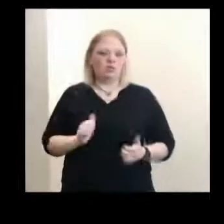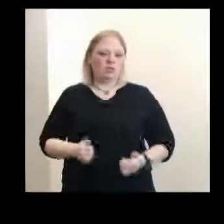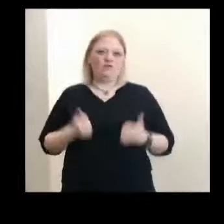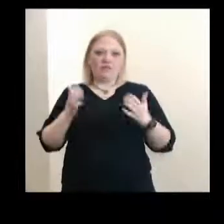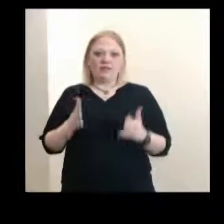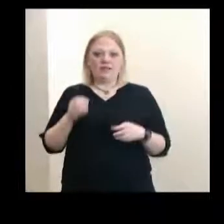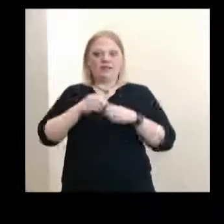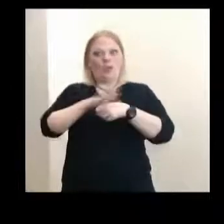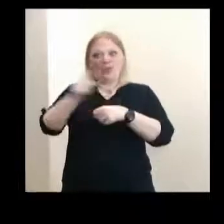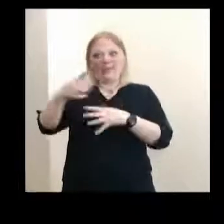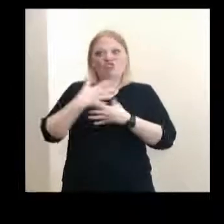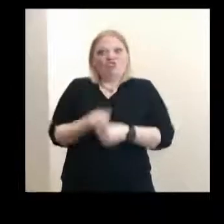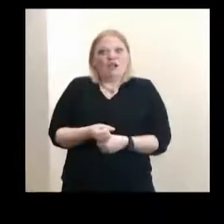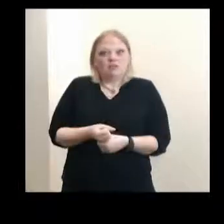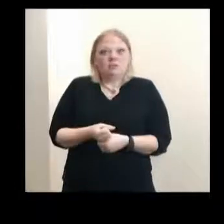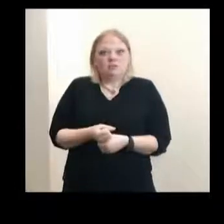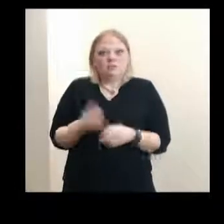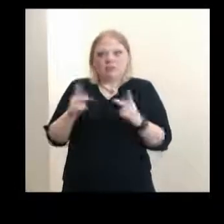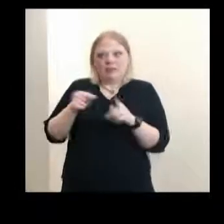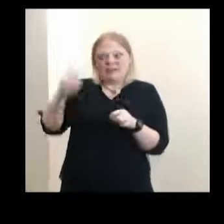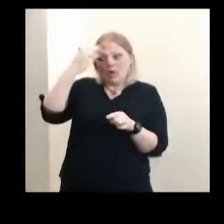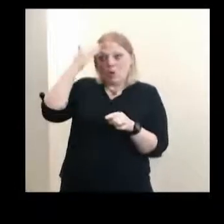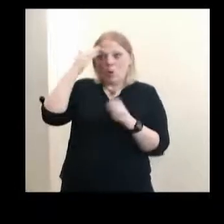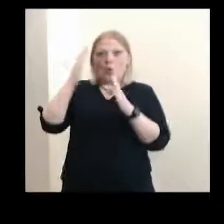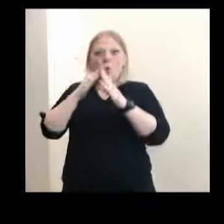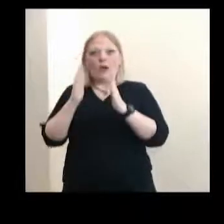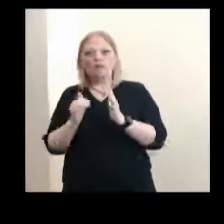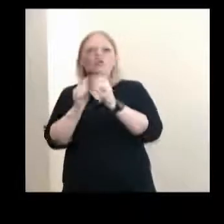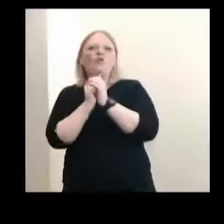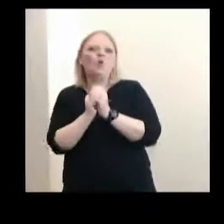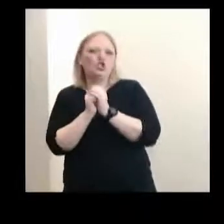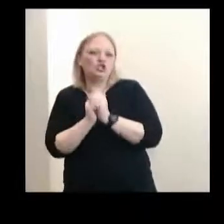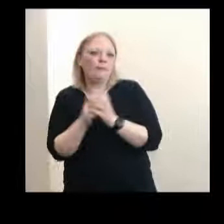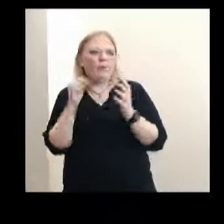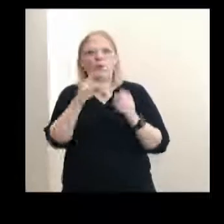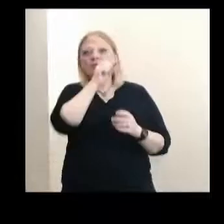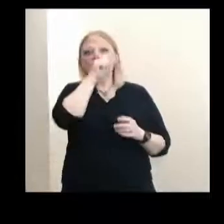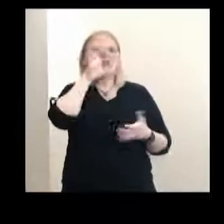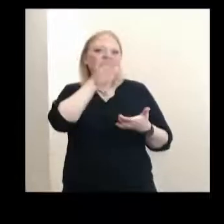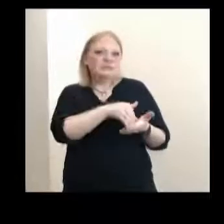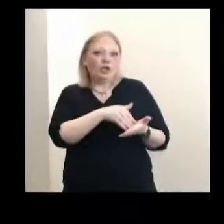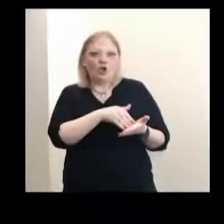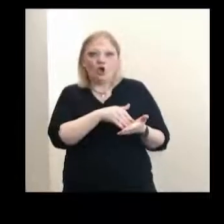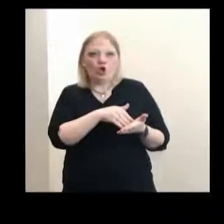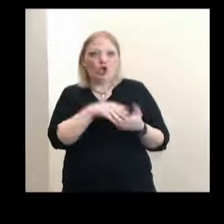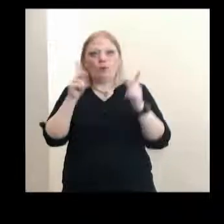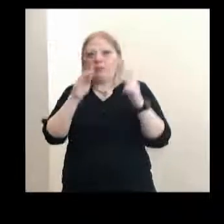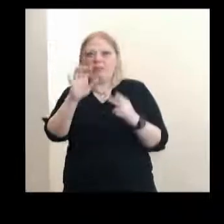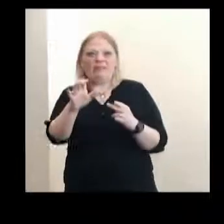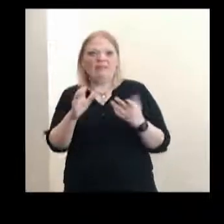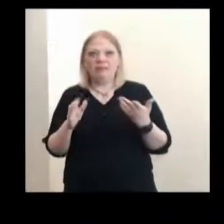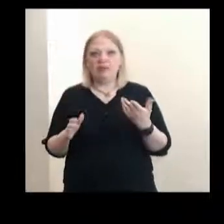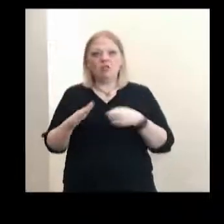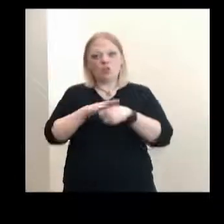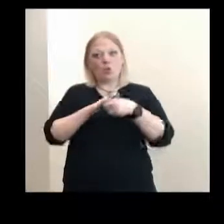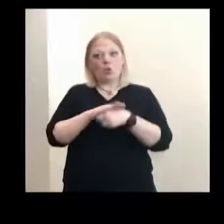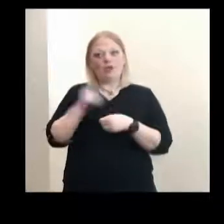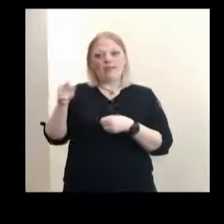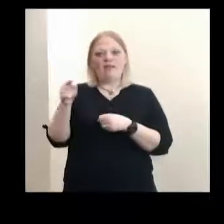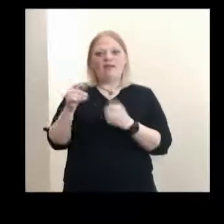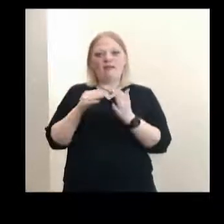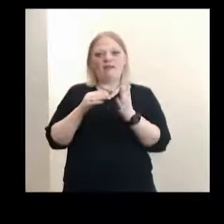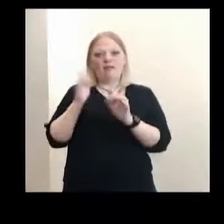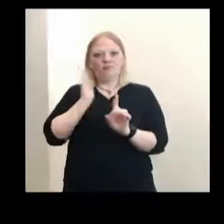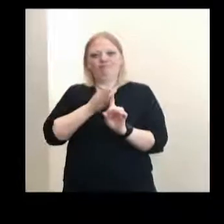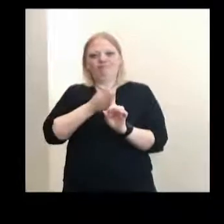that they trust, a place that they know, whether it's a house of worship or it's a senior center, or in People Inc., a location that they often will go